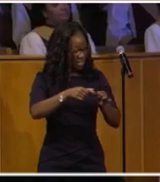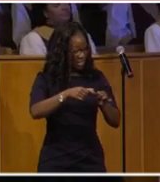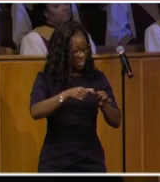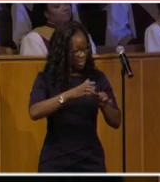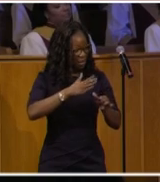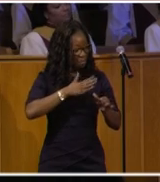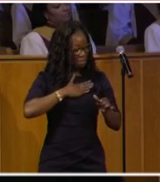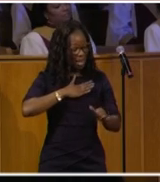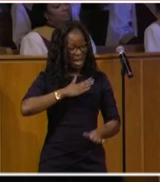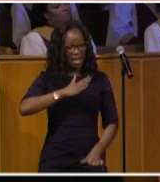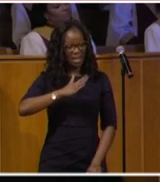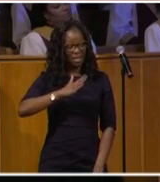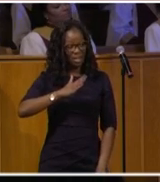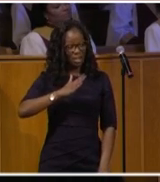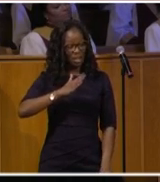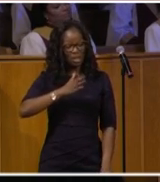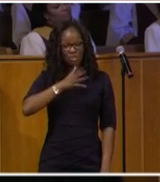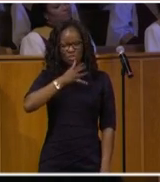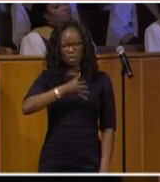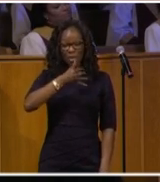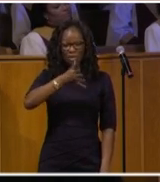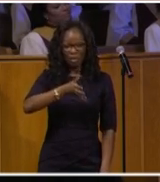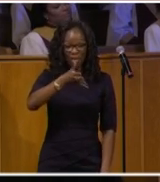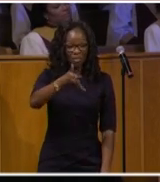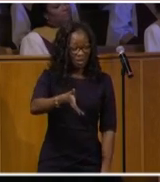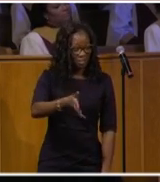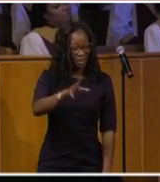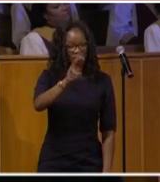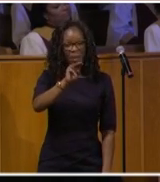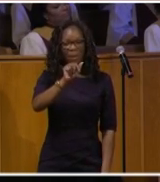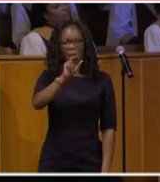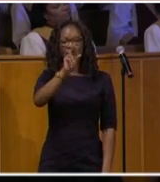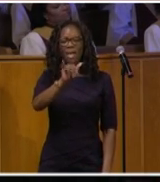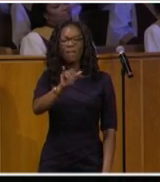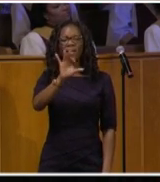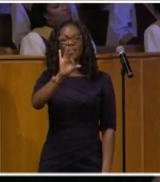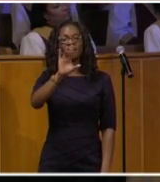my great-great-grandmother, Mary Frances Brooks,